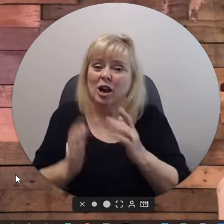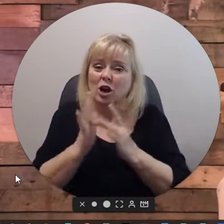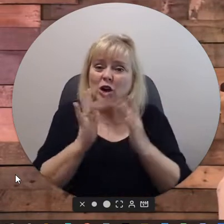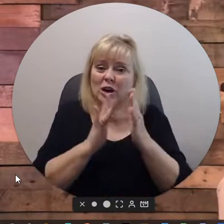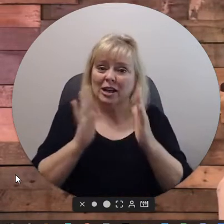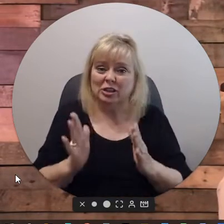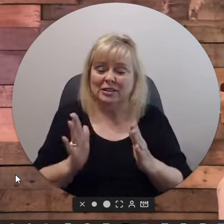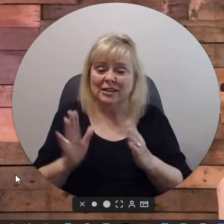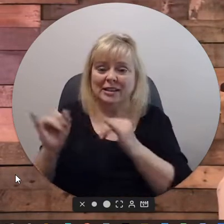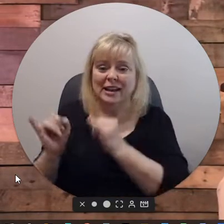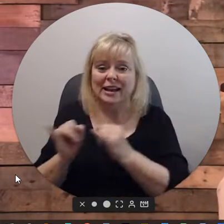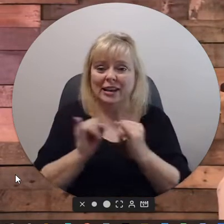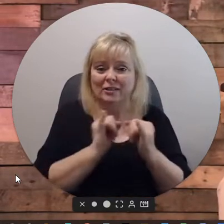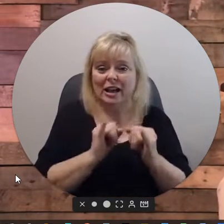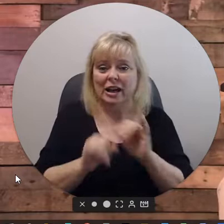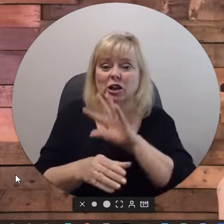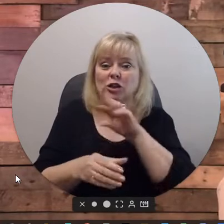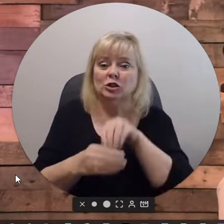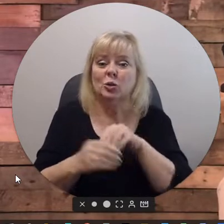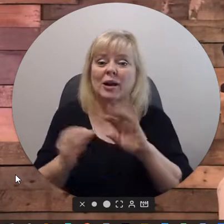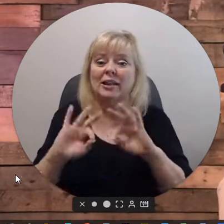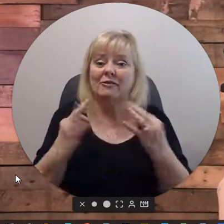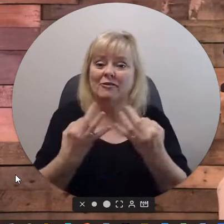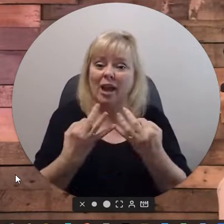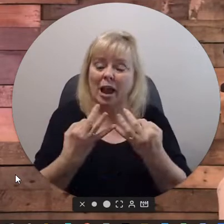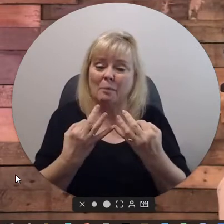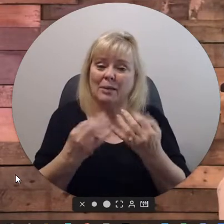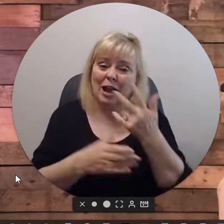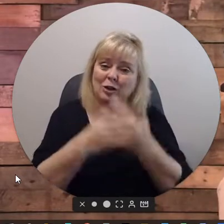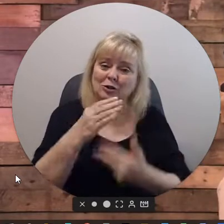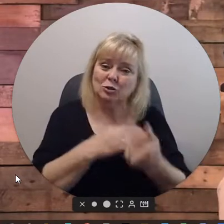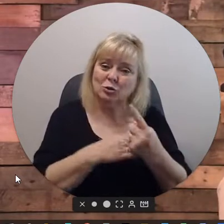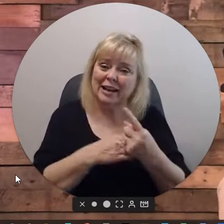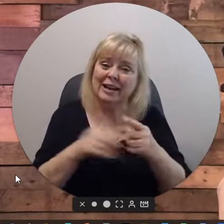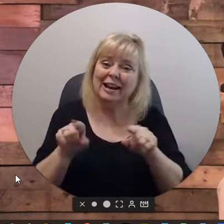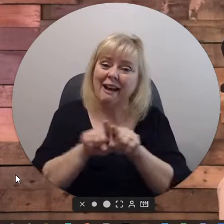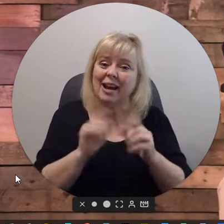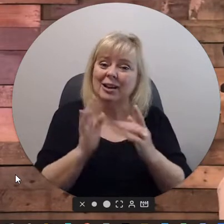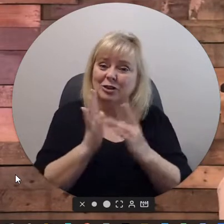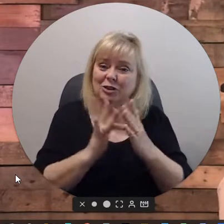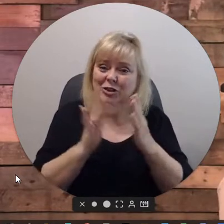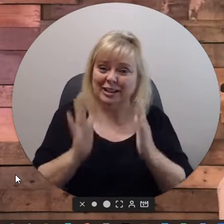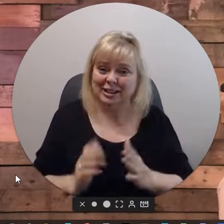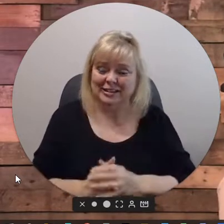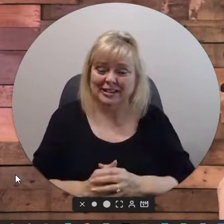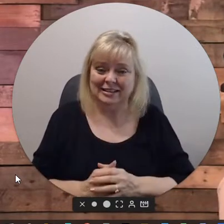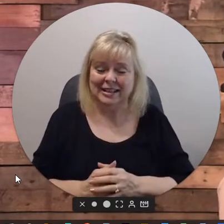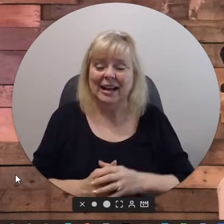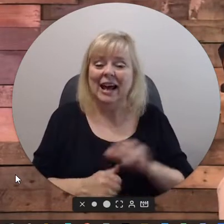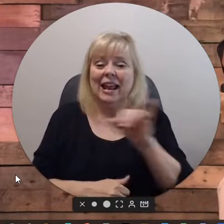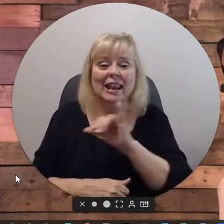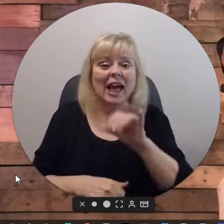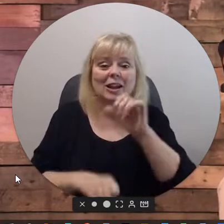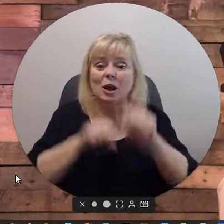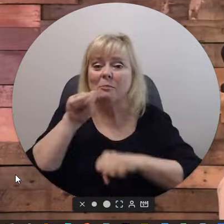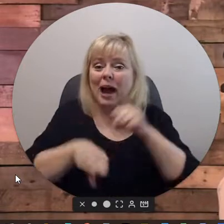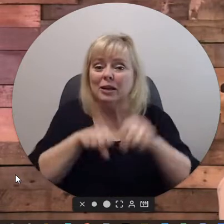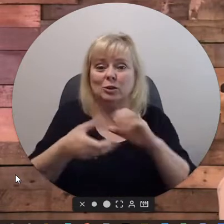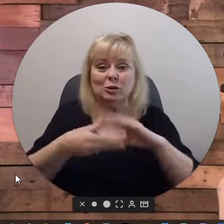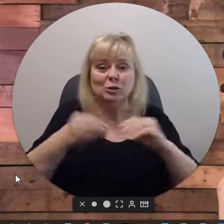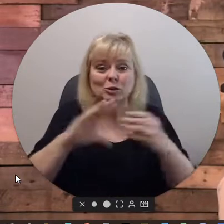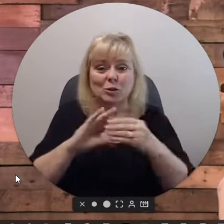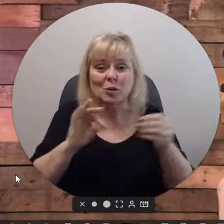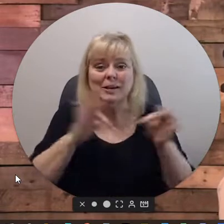the family of the Trinity as Christians. As the tandem bike story says, Jesus Christ has become